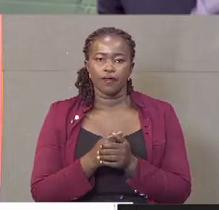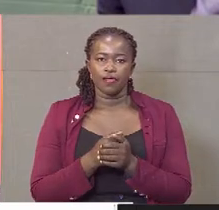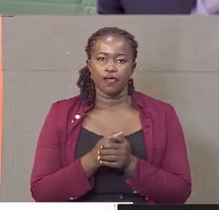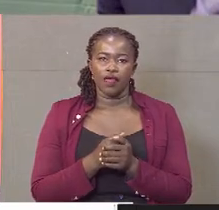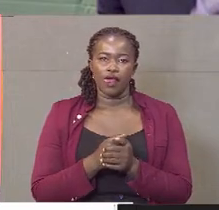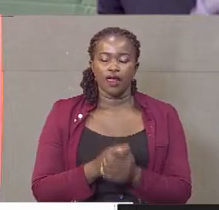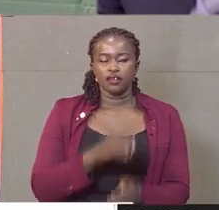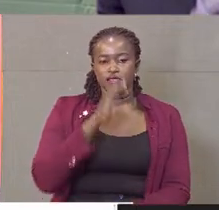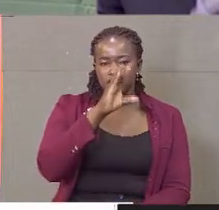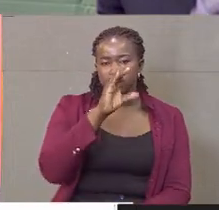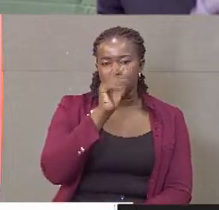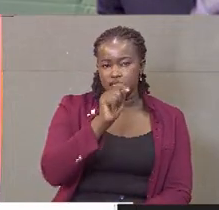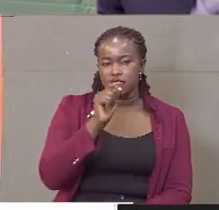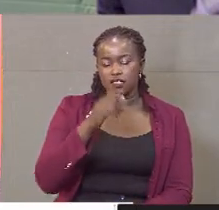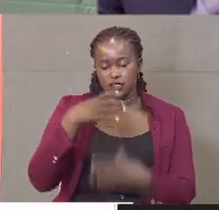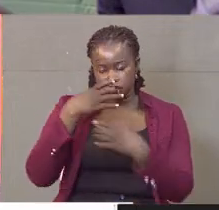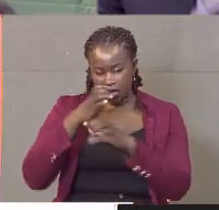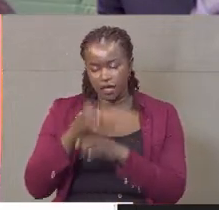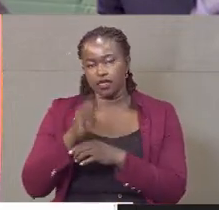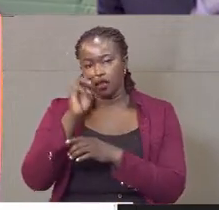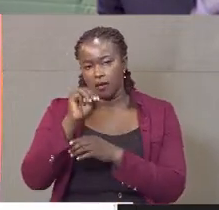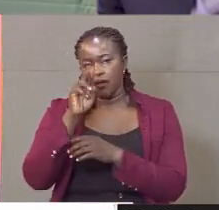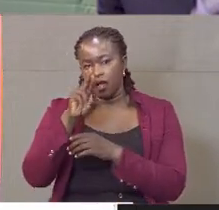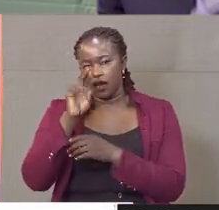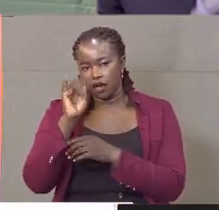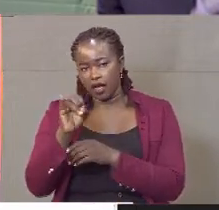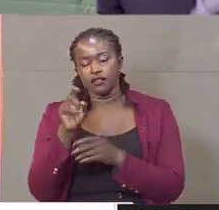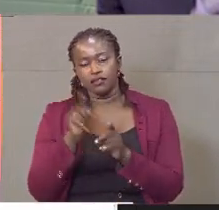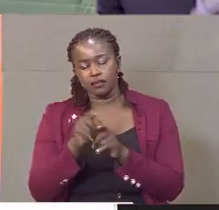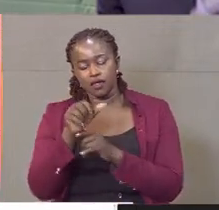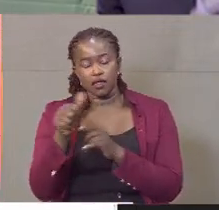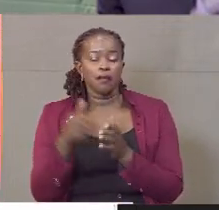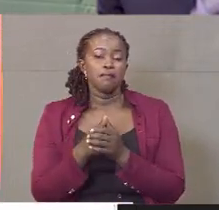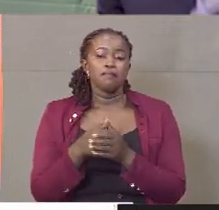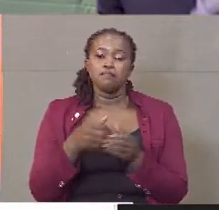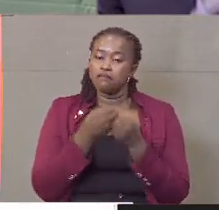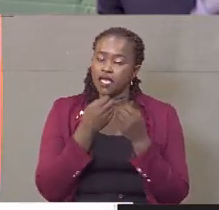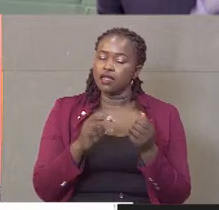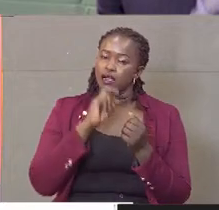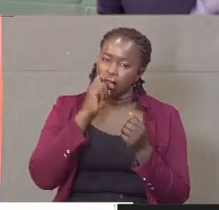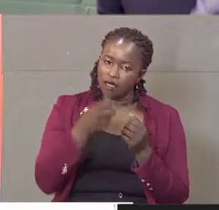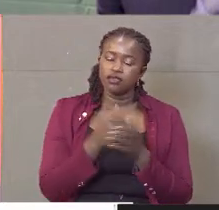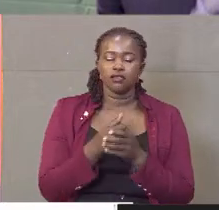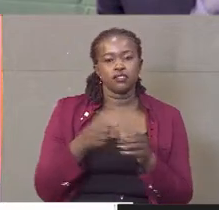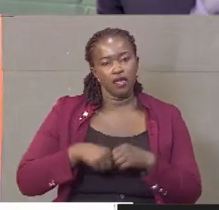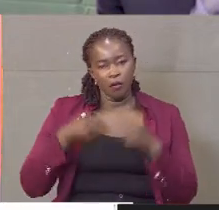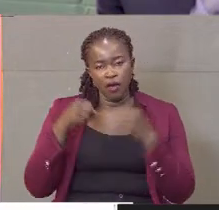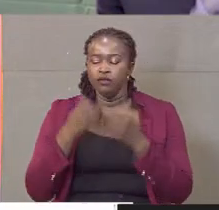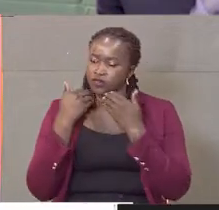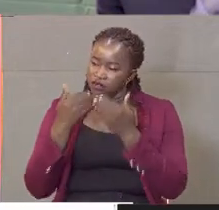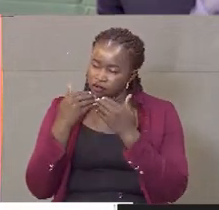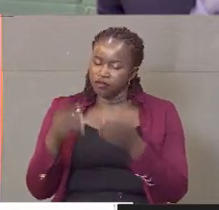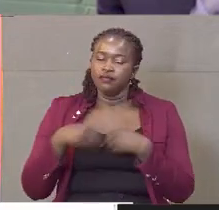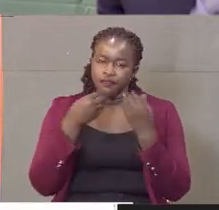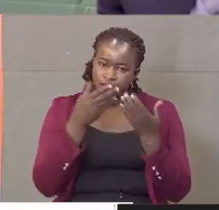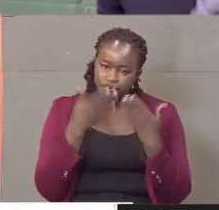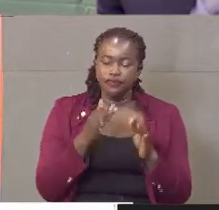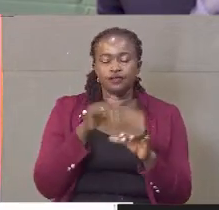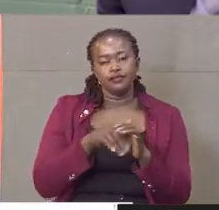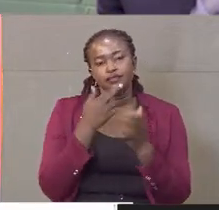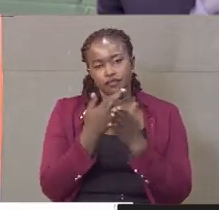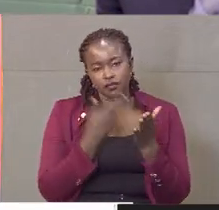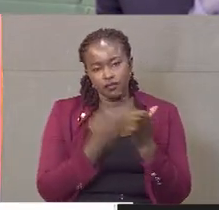CT scans, MRI, and PET. Most of the answers, the chairperson, I want to thank him, has addressed them in the report and when he